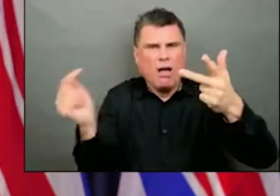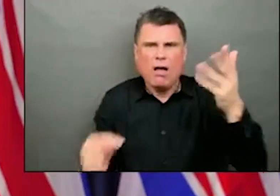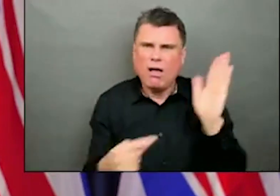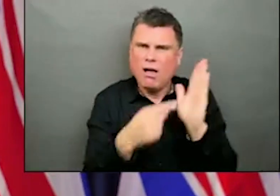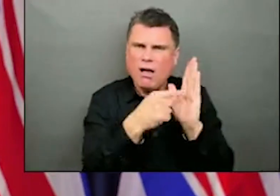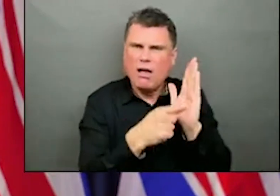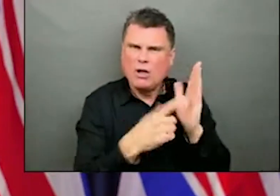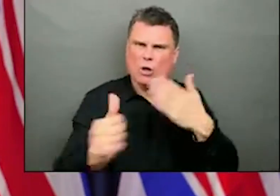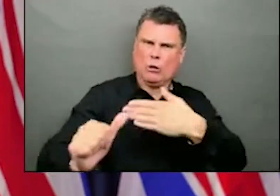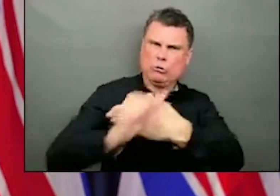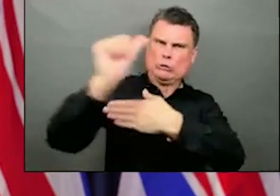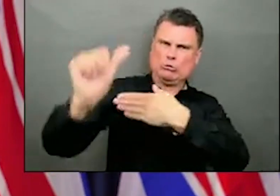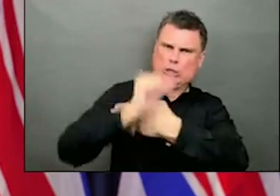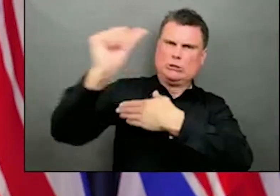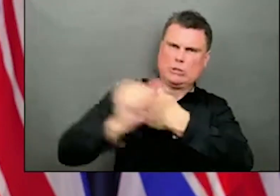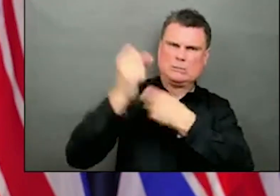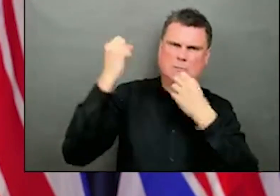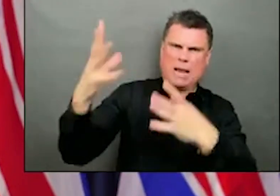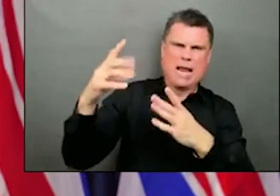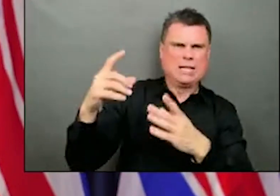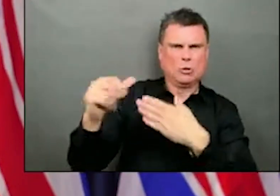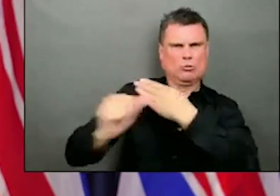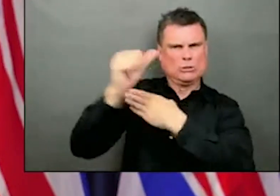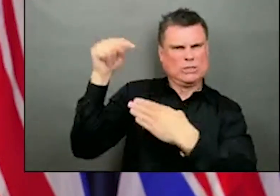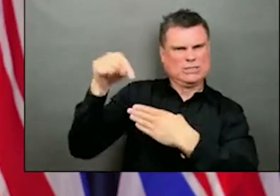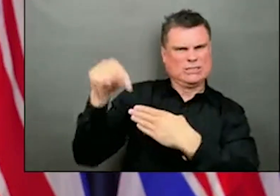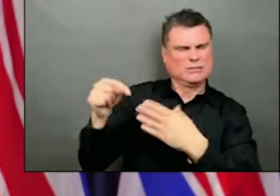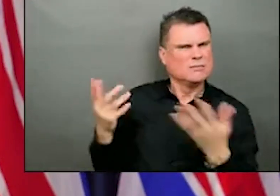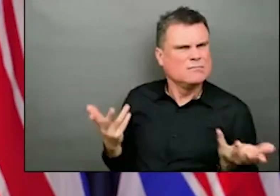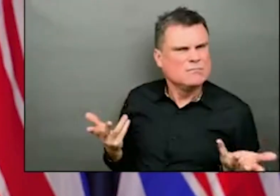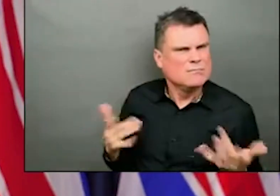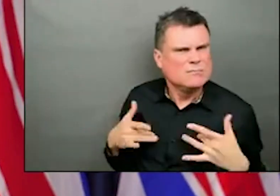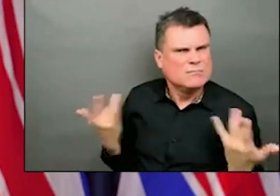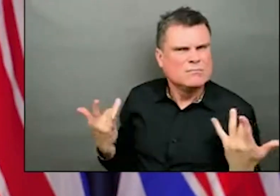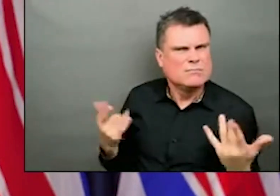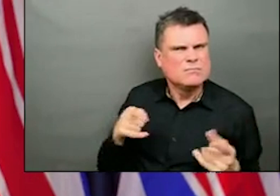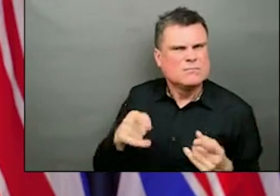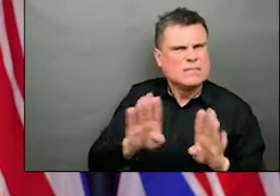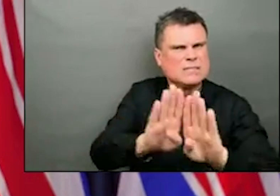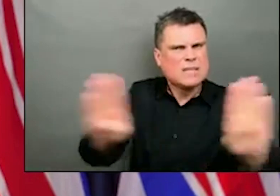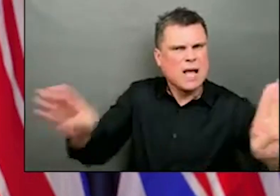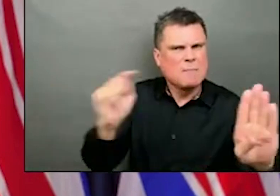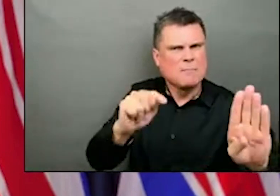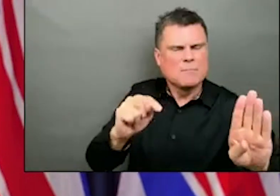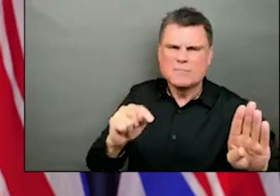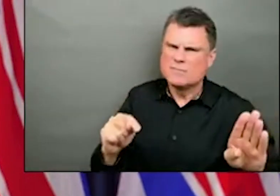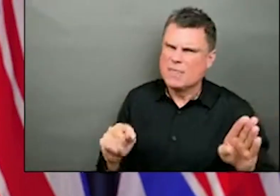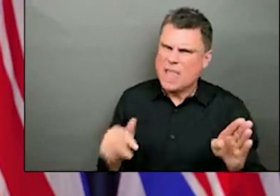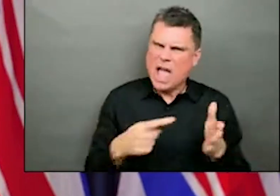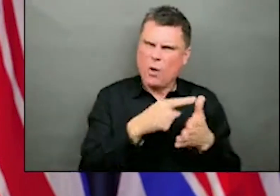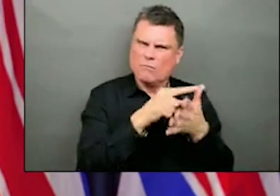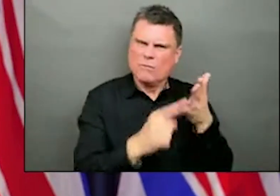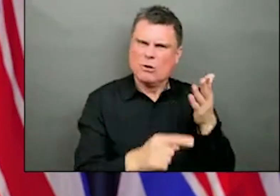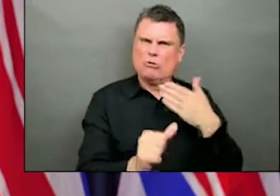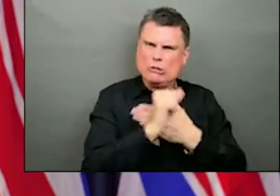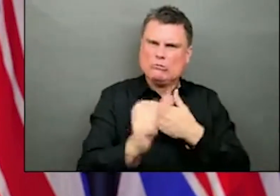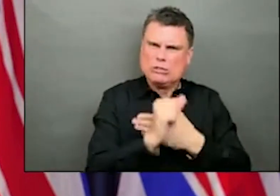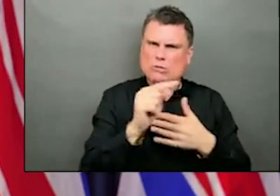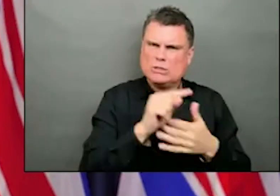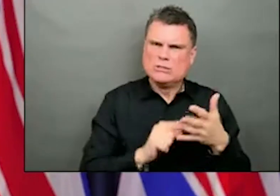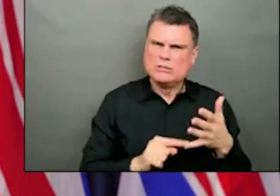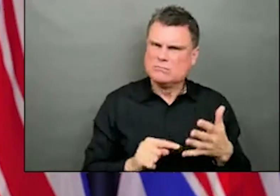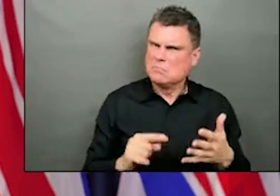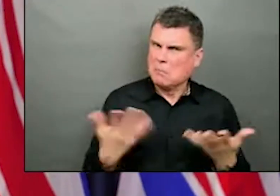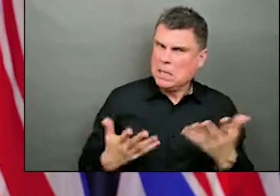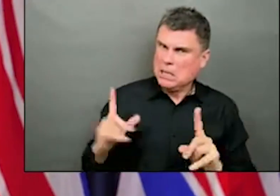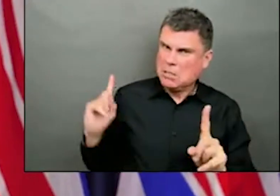failings explain the change of at the top at BC Hydro that you've announced today? And should we